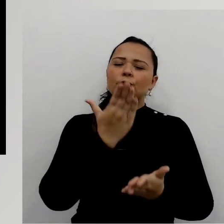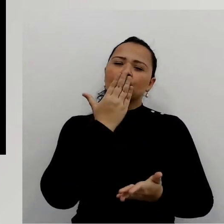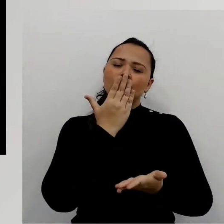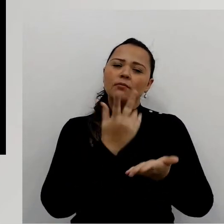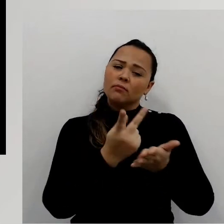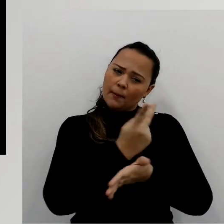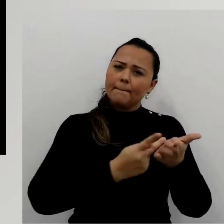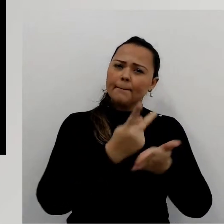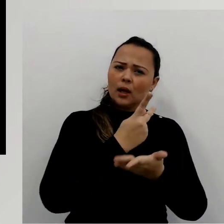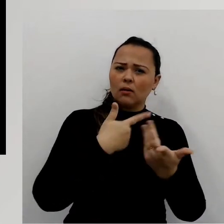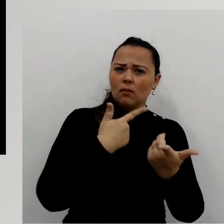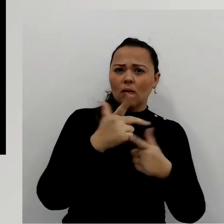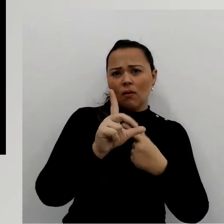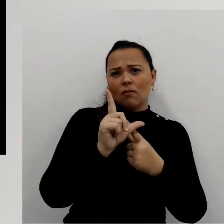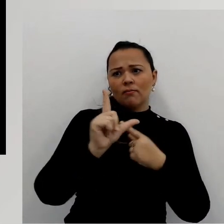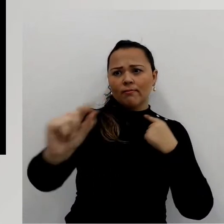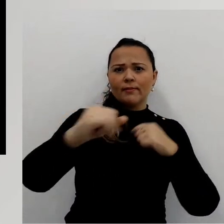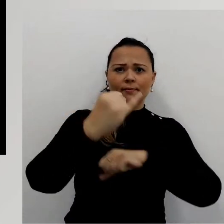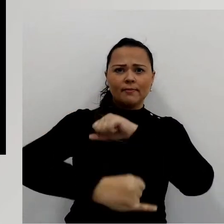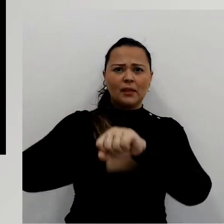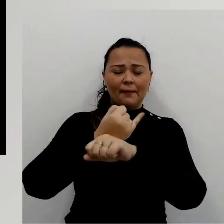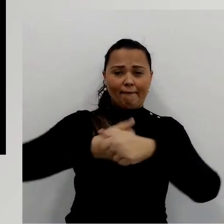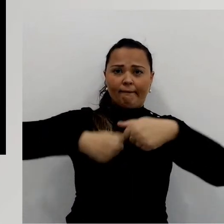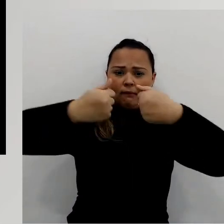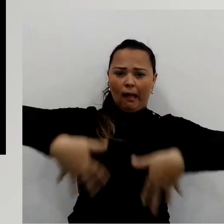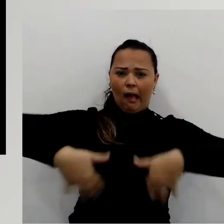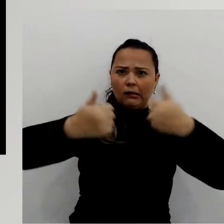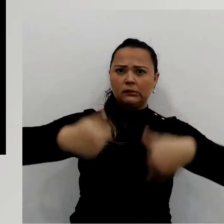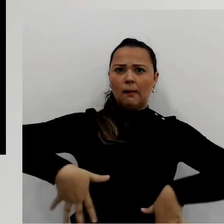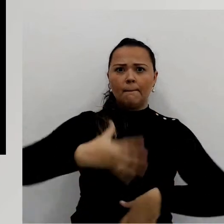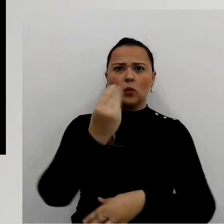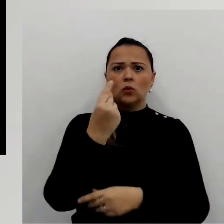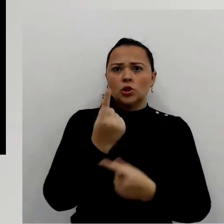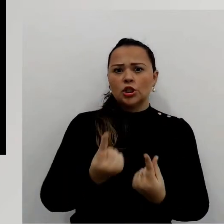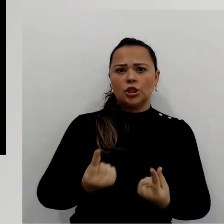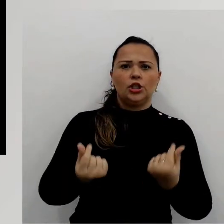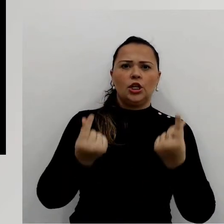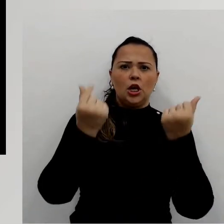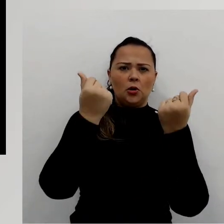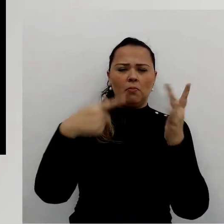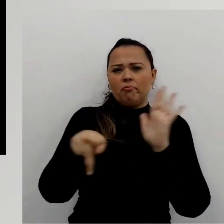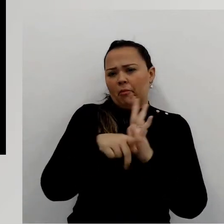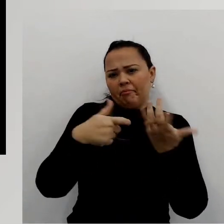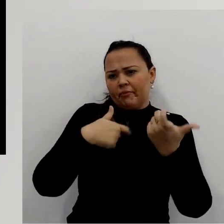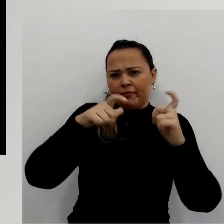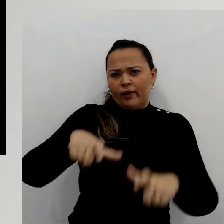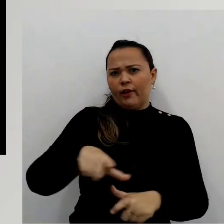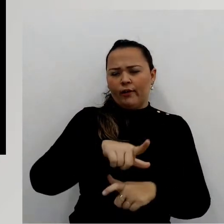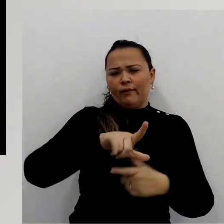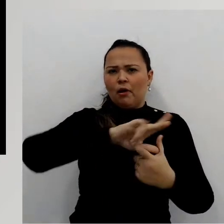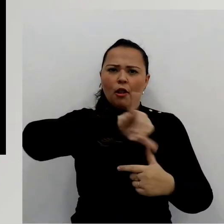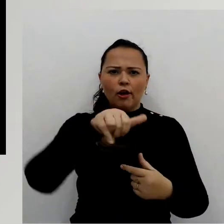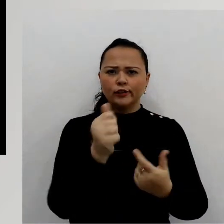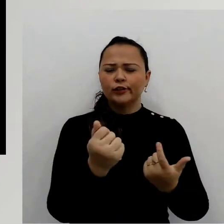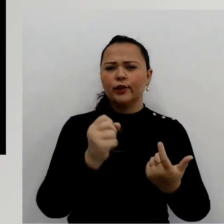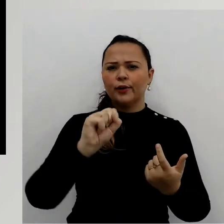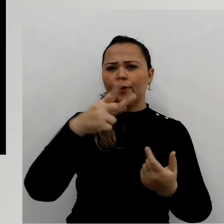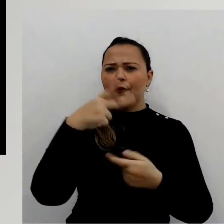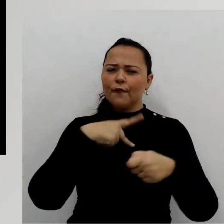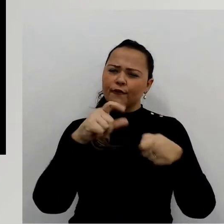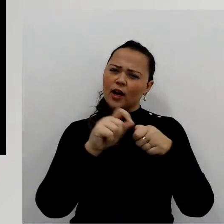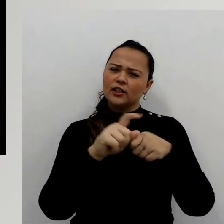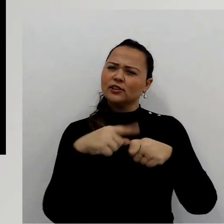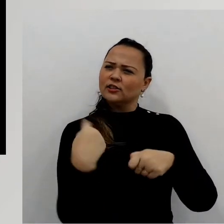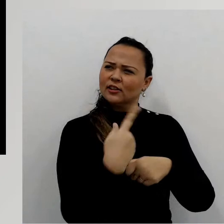ink to print things out conveniently, where the ink costs as much as champagne or more. So the printing industry today is